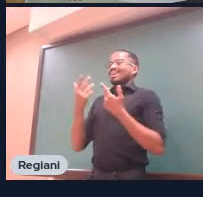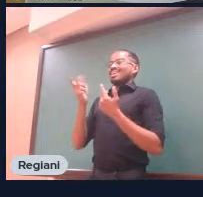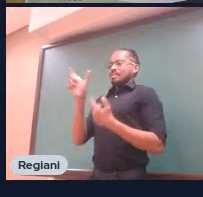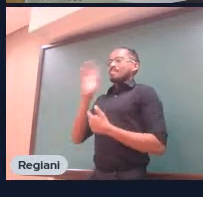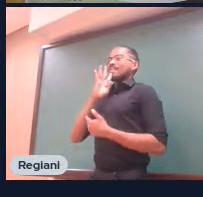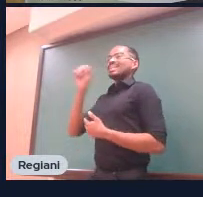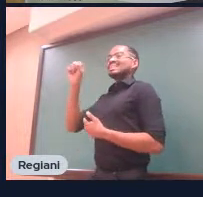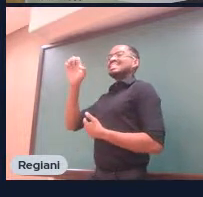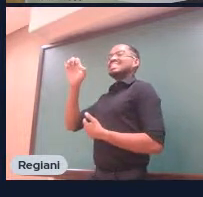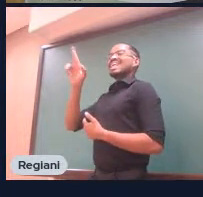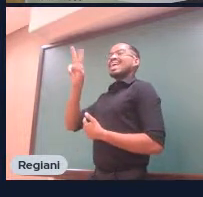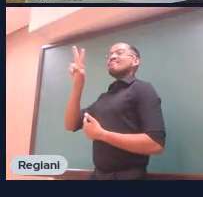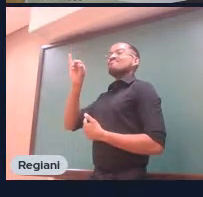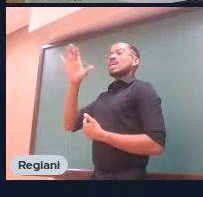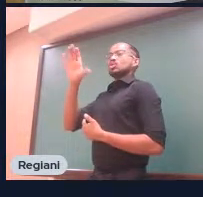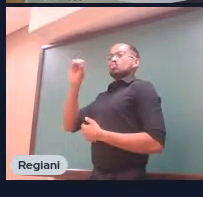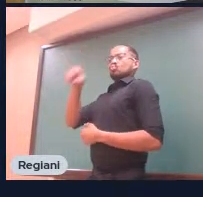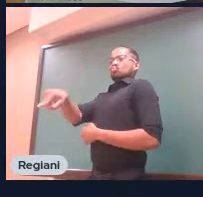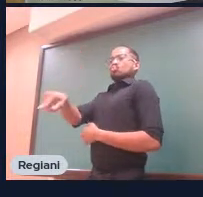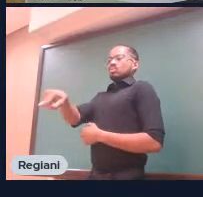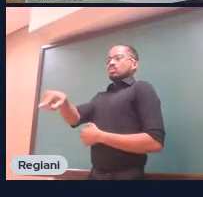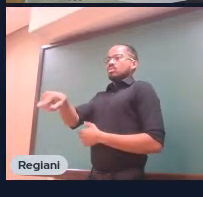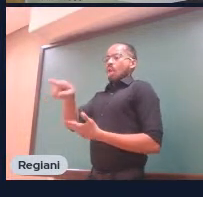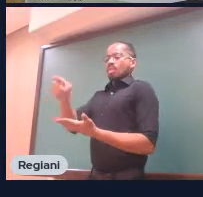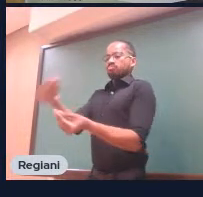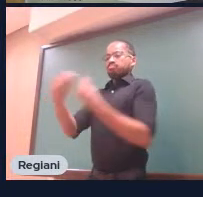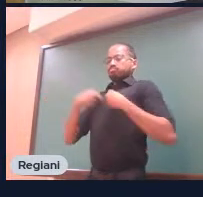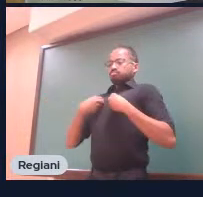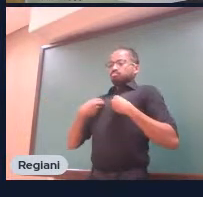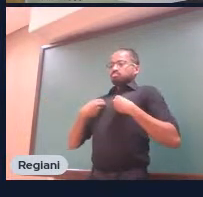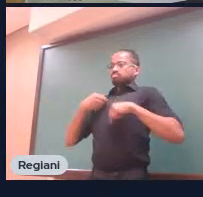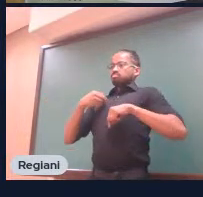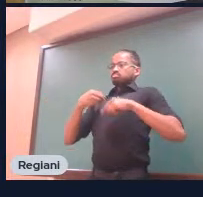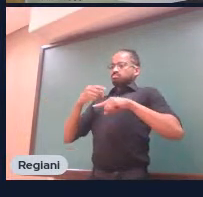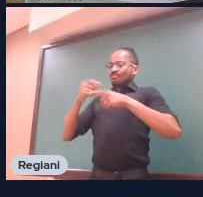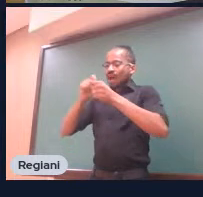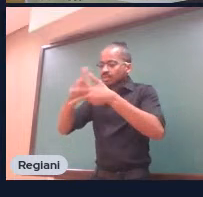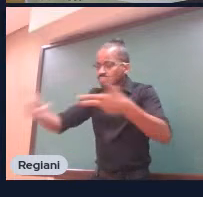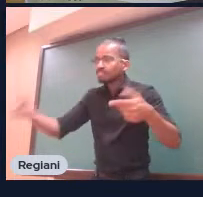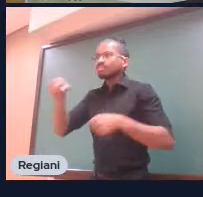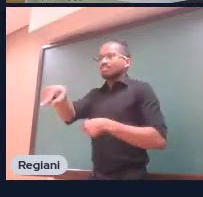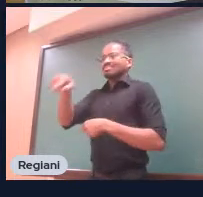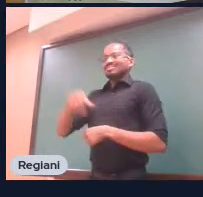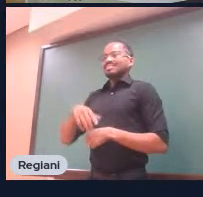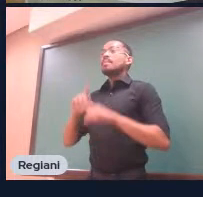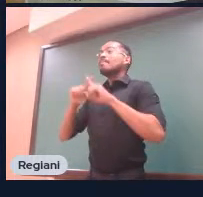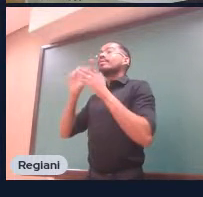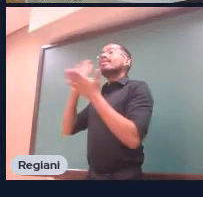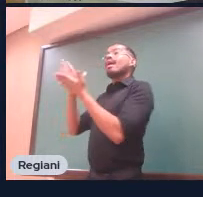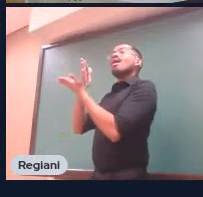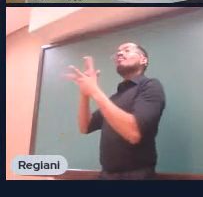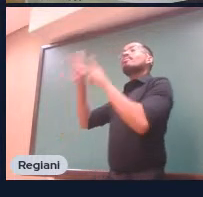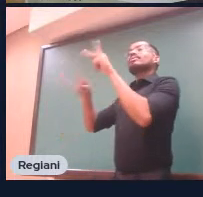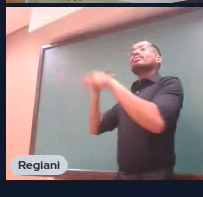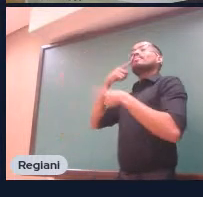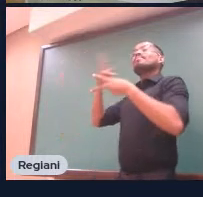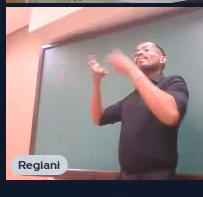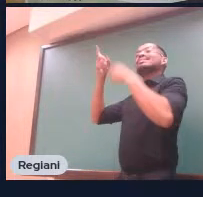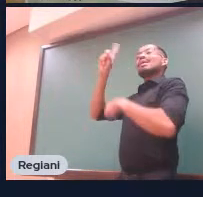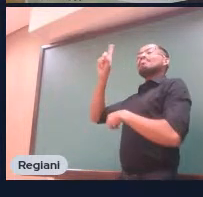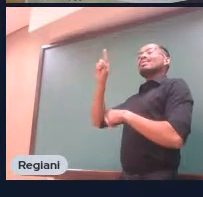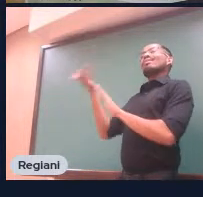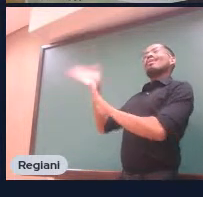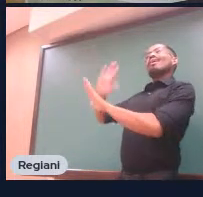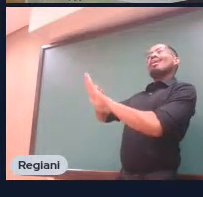how to make use of that service. And some people will not even realize that dictionaries are involved in what